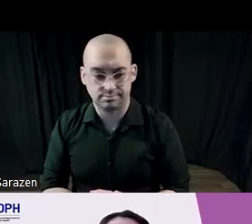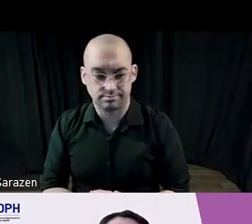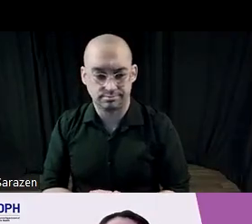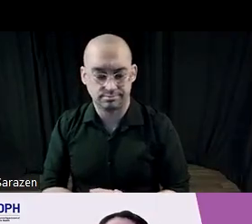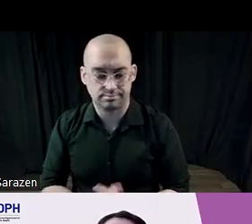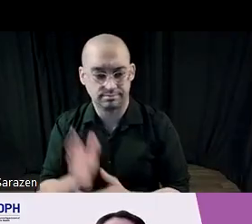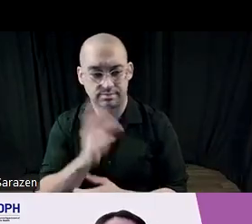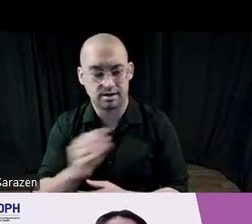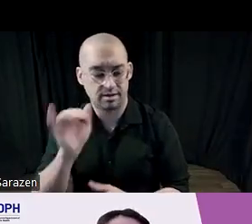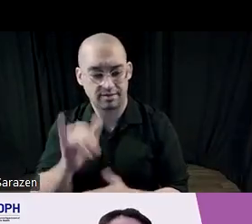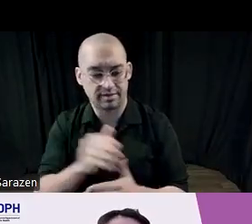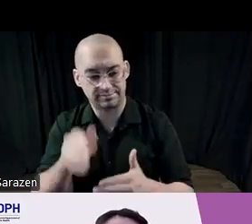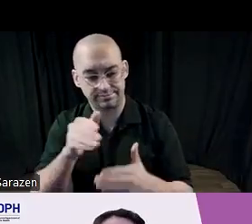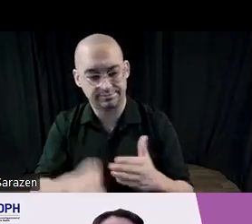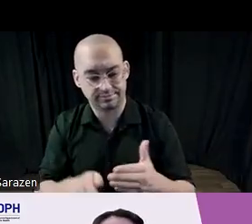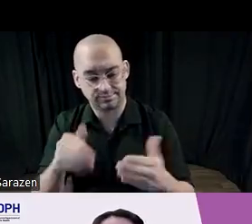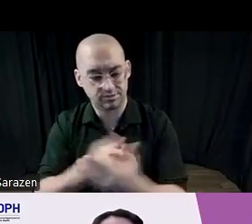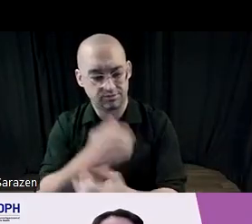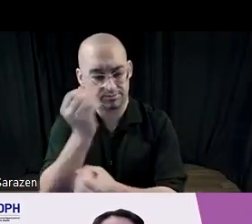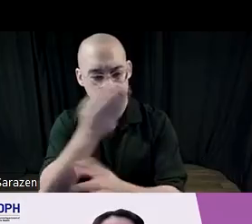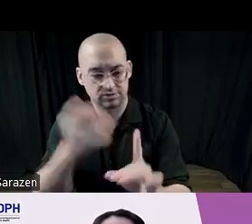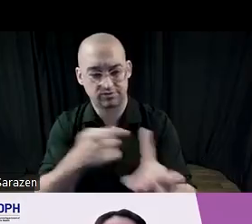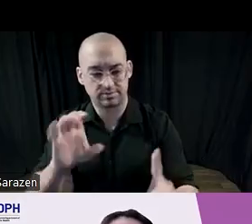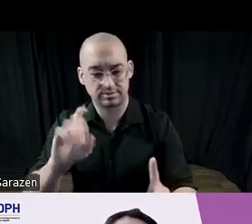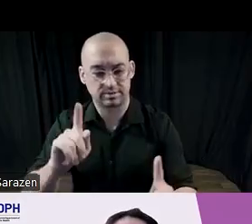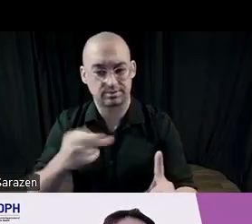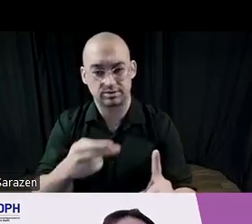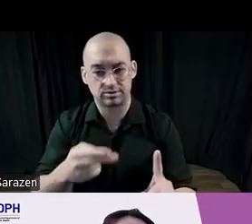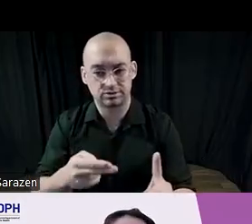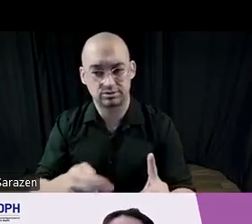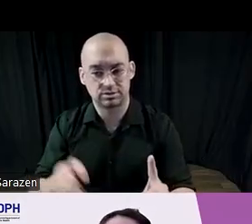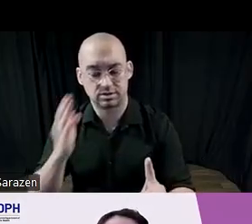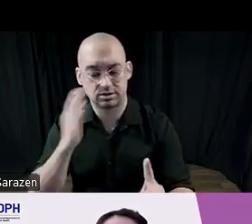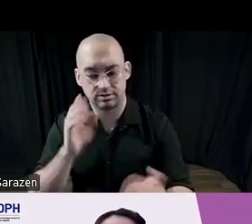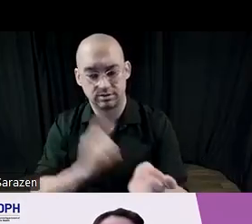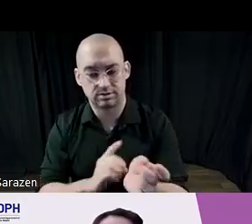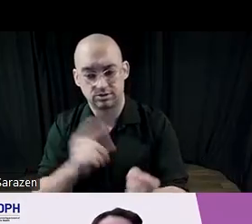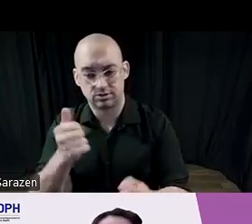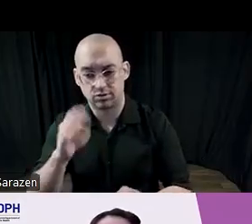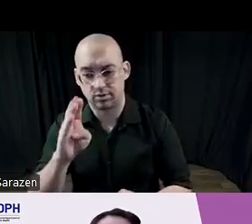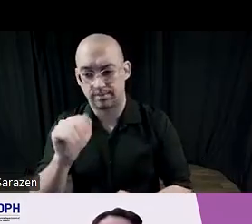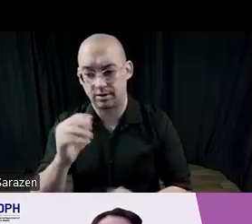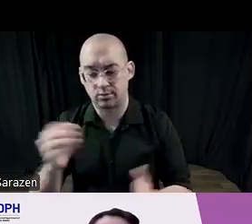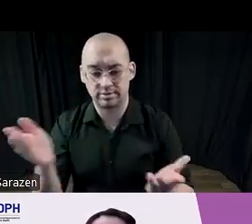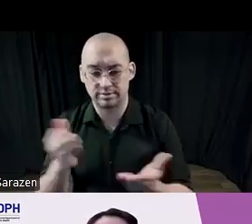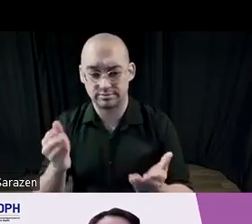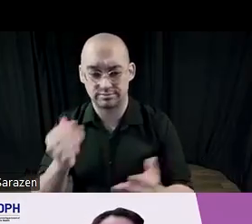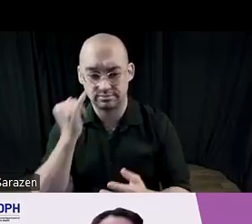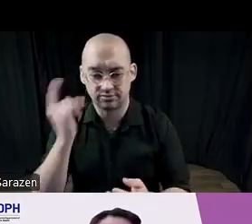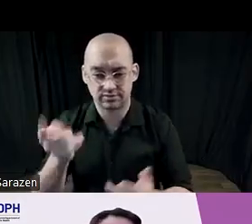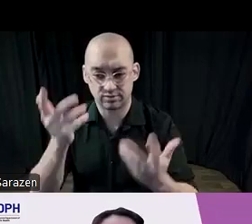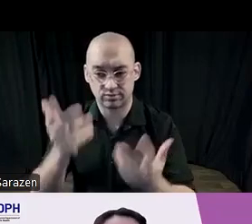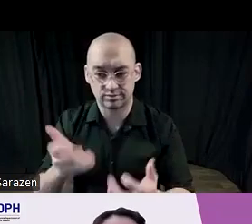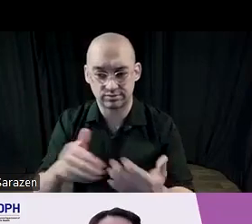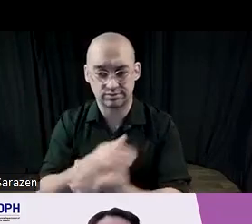And that concludes the updates from CDPH. I know Dr. Gravano is here, so if he wants to give additional